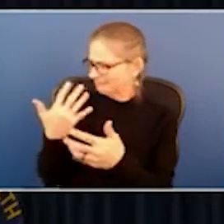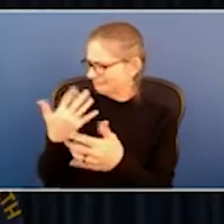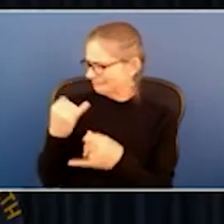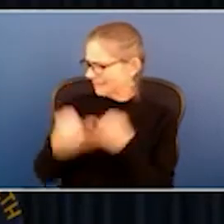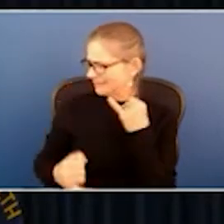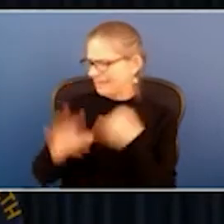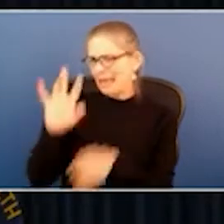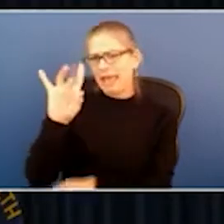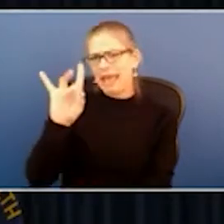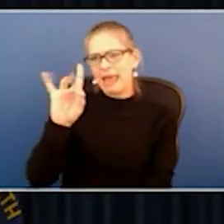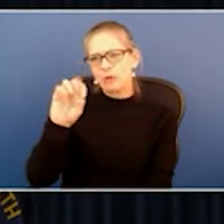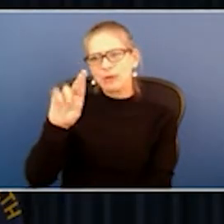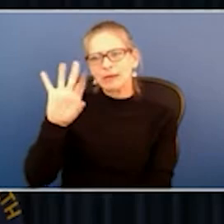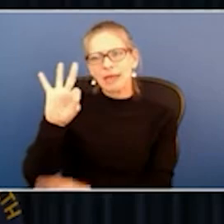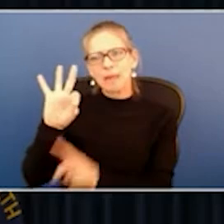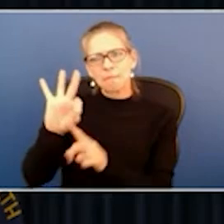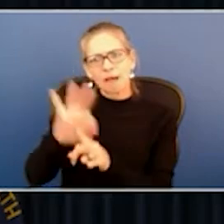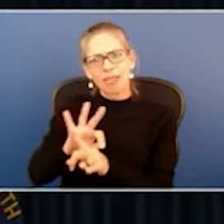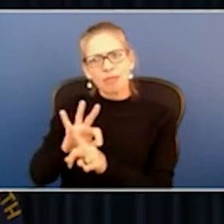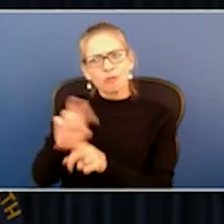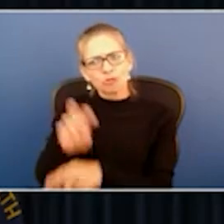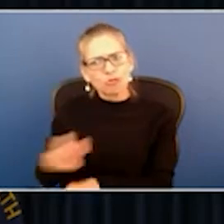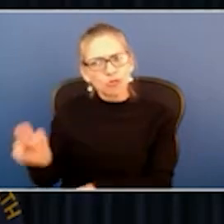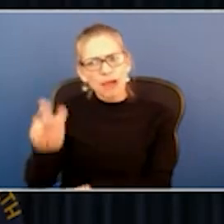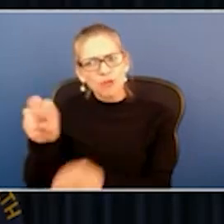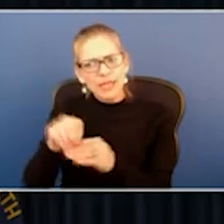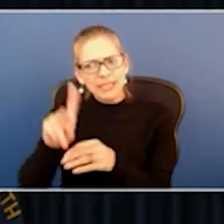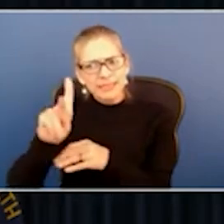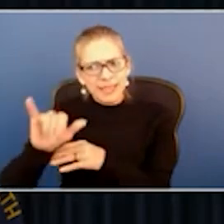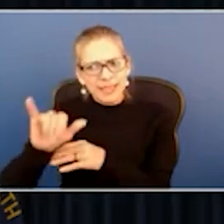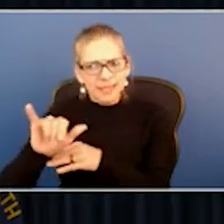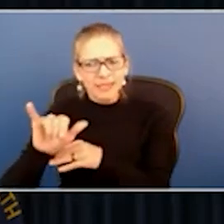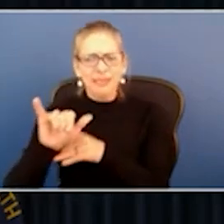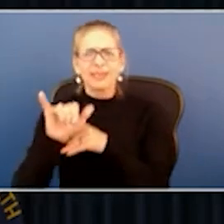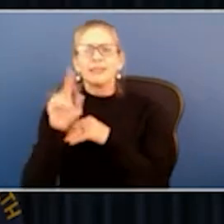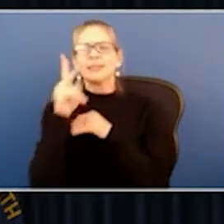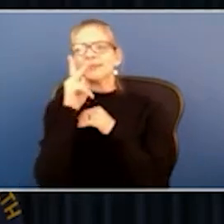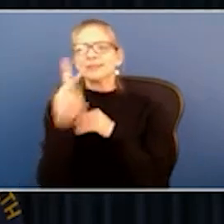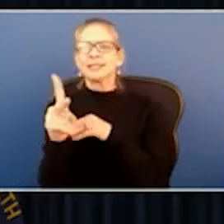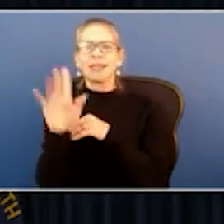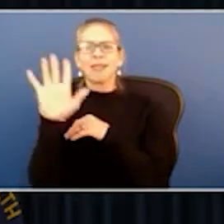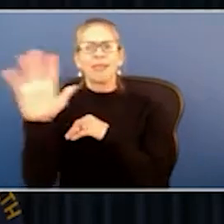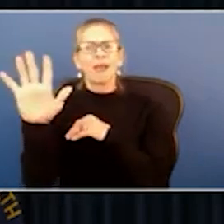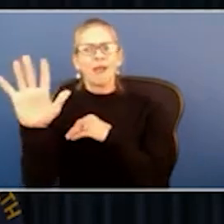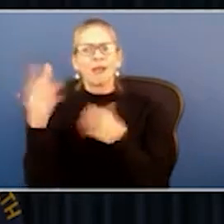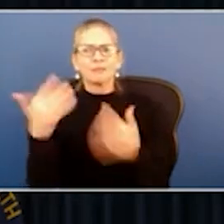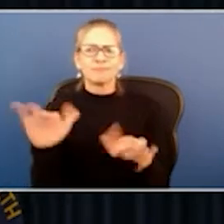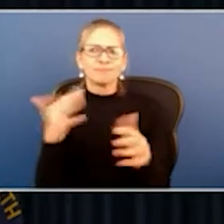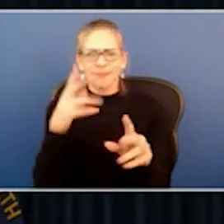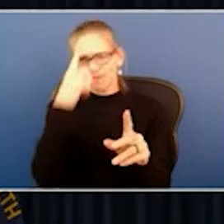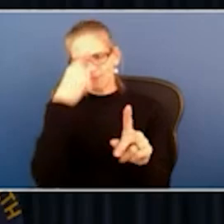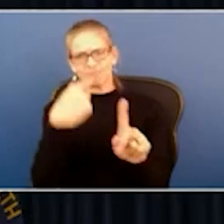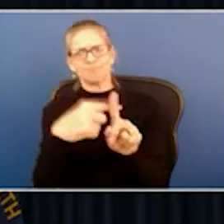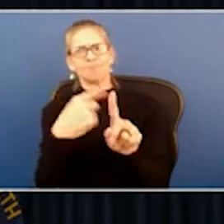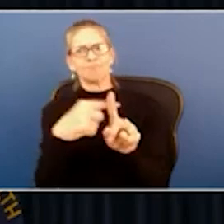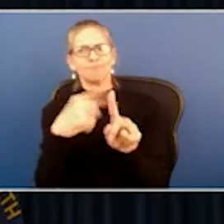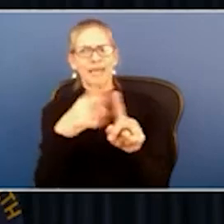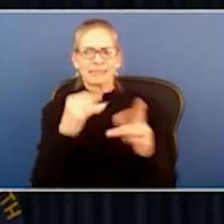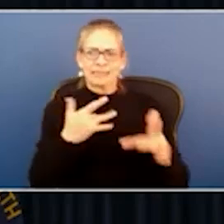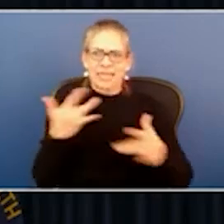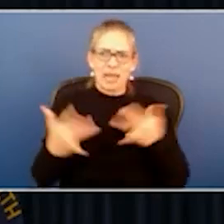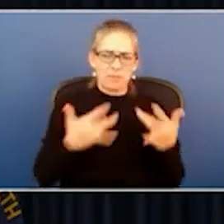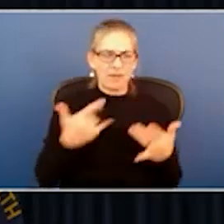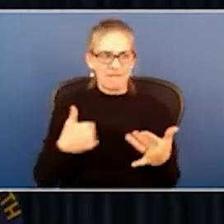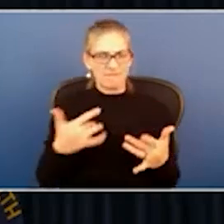or nine months to travel around Kentucky and to see the optimism and the excitement. Now it feels like there's a veil of pessimism hanging over our country, but